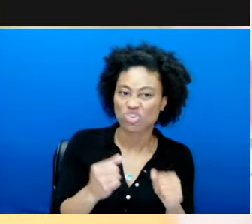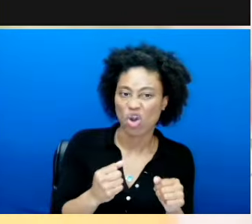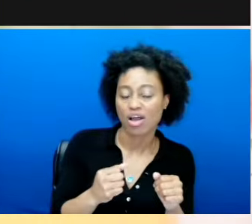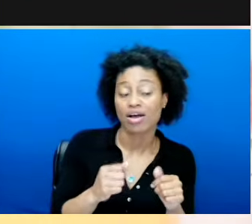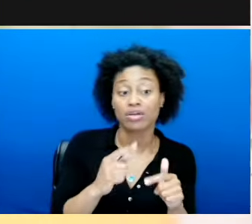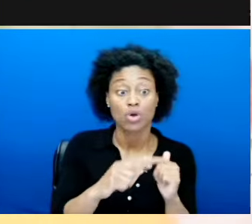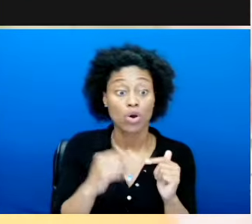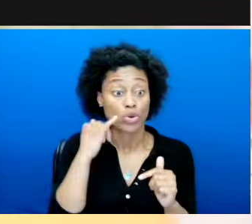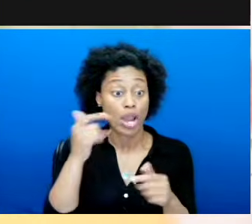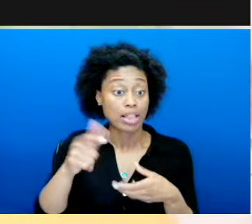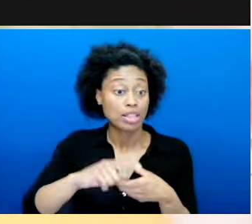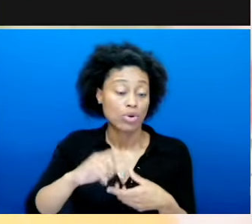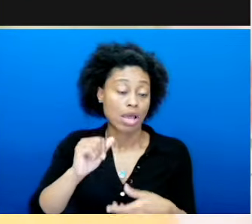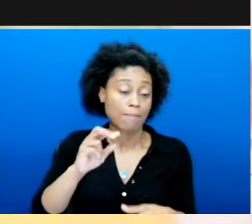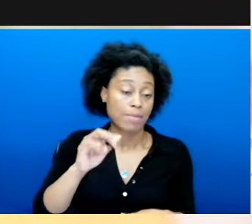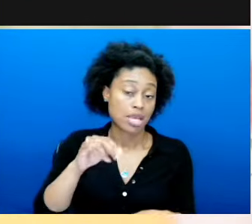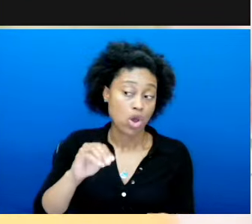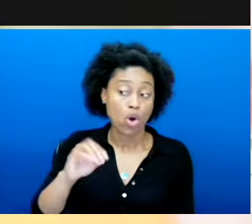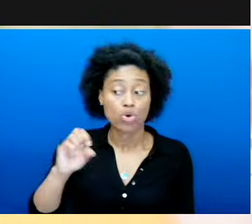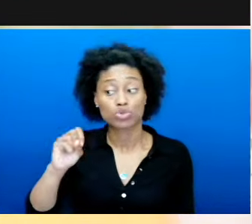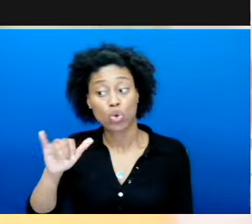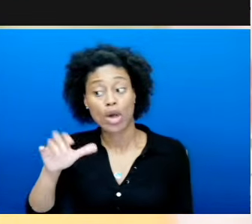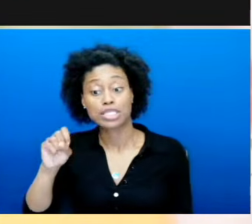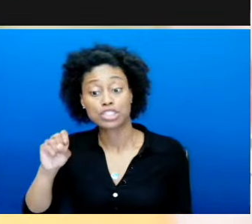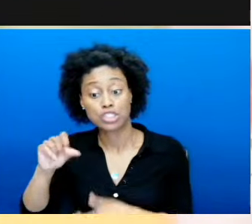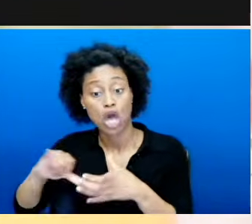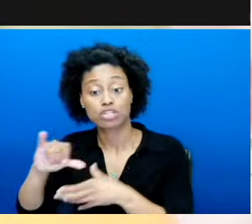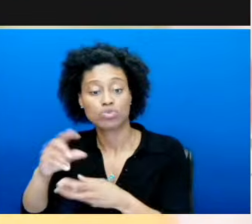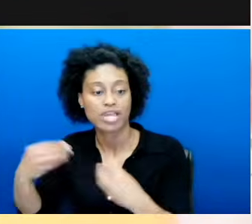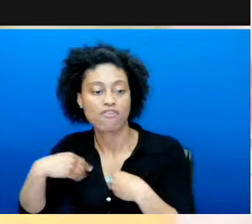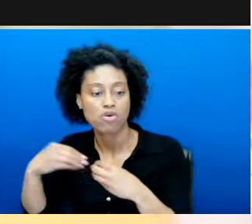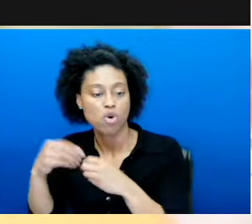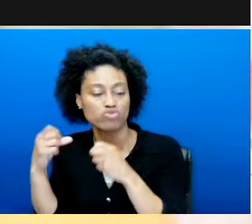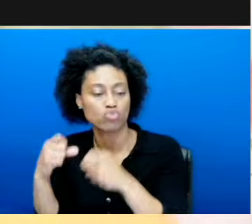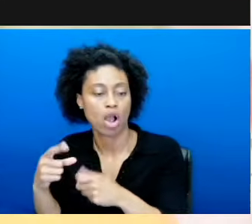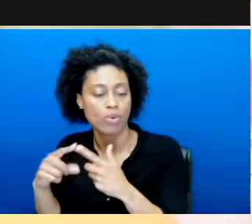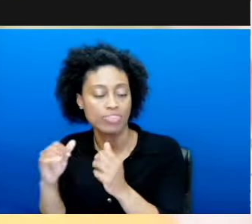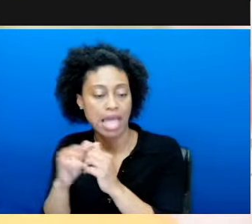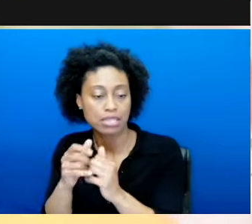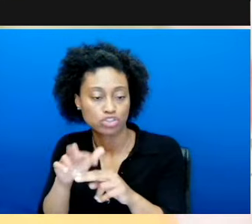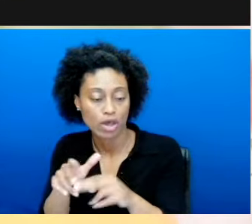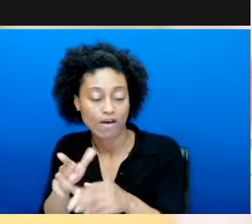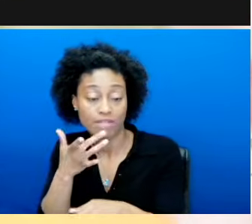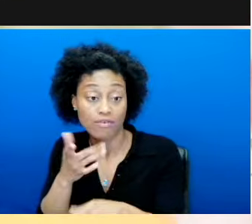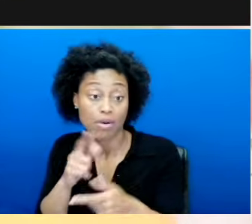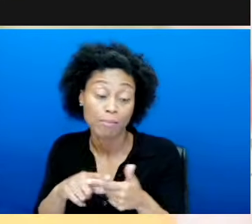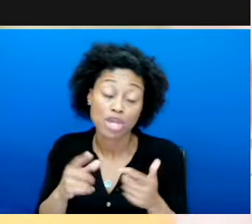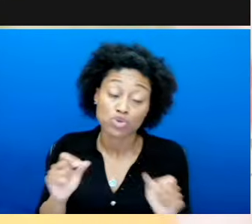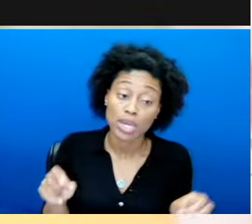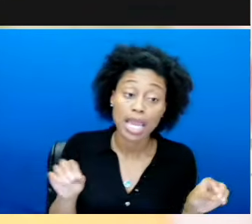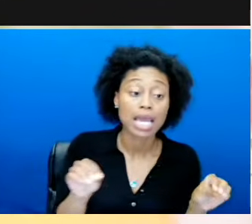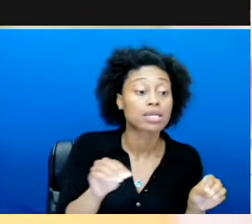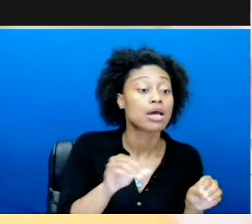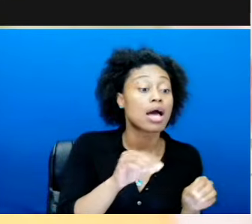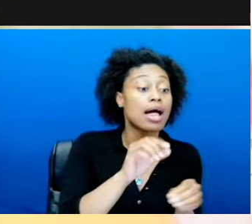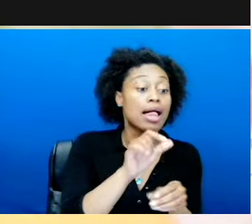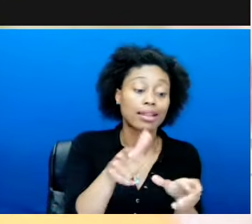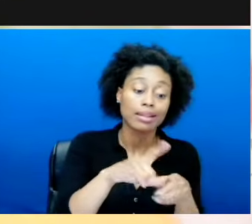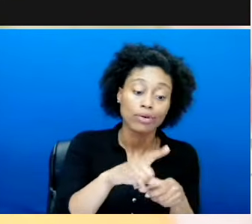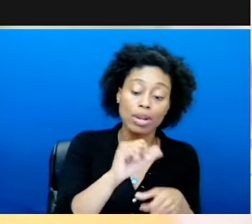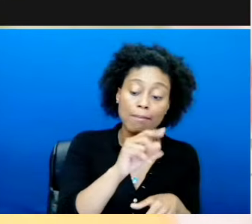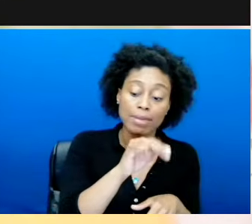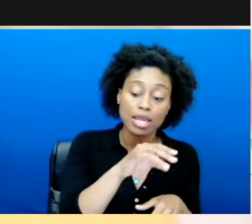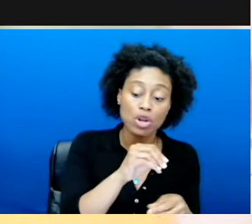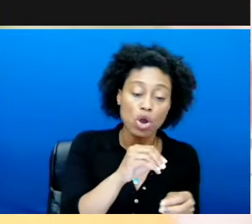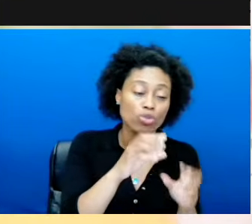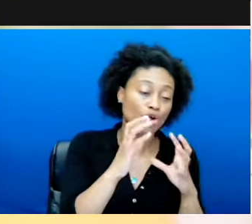aminos or your soy sauce. A little bit of smoked salt and coconut aminos is a really nice flavor combo to achieve that.